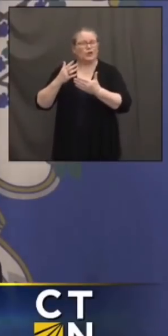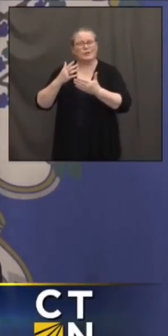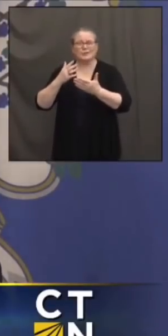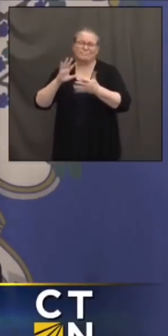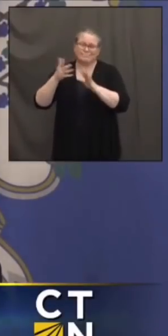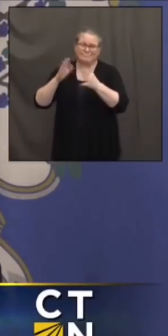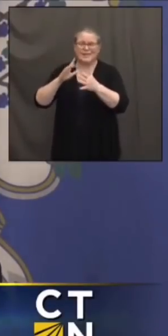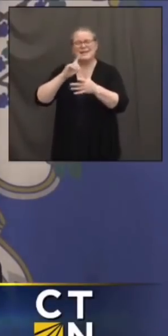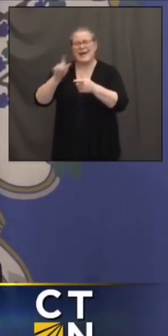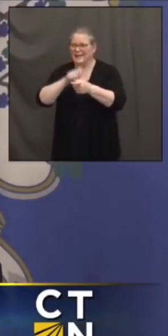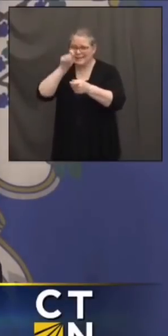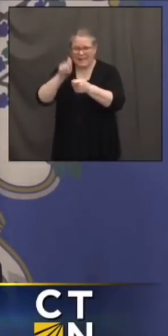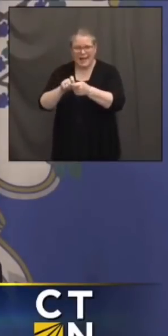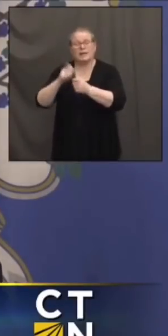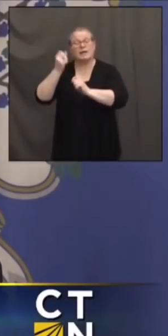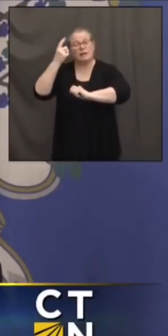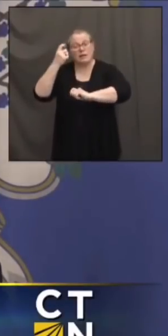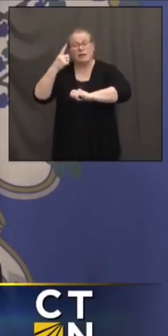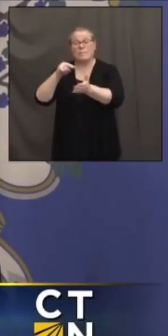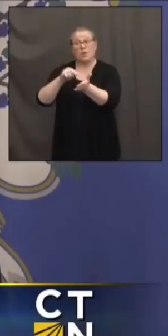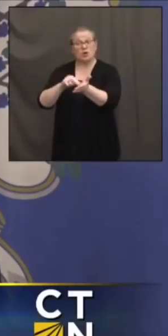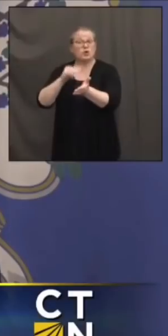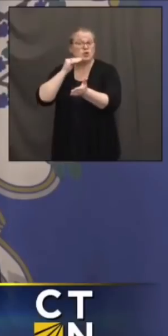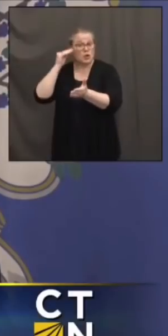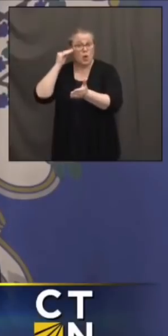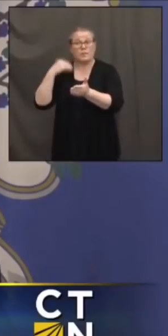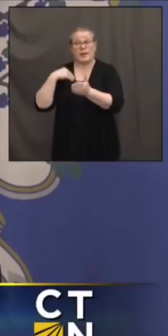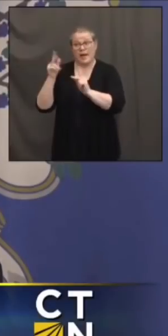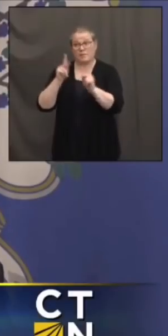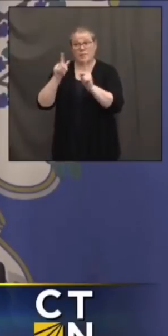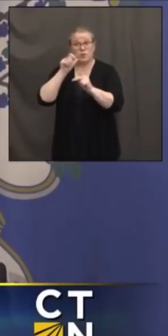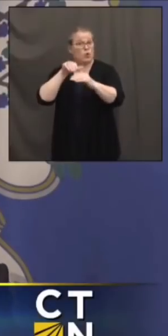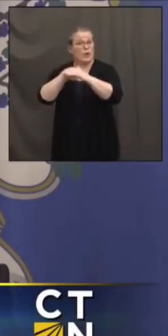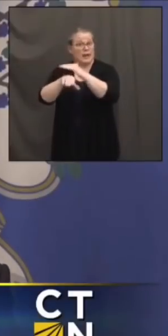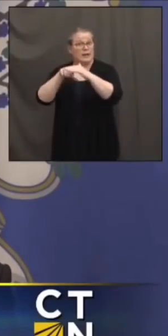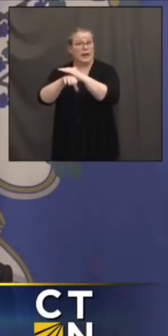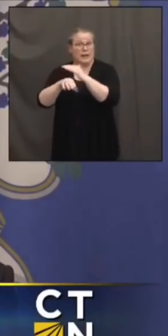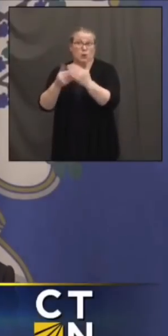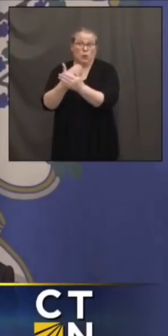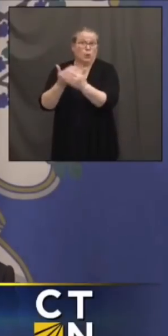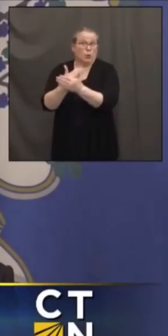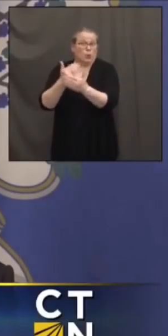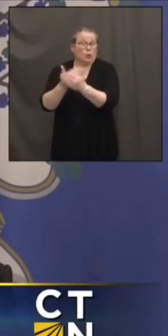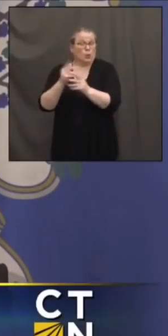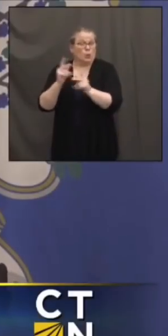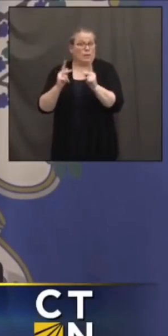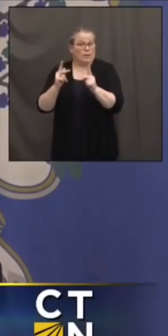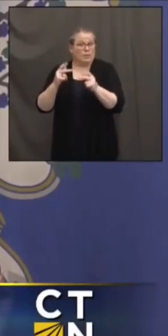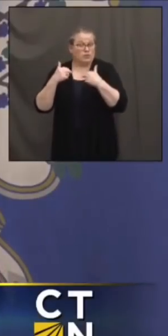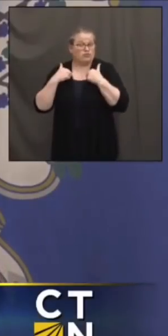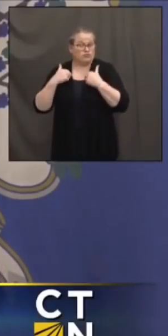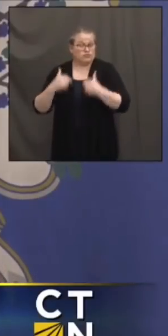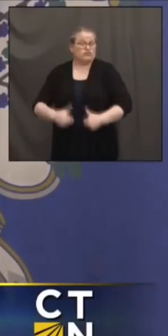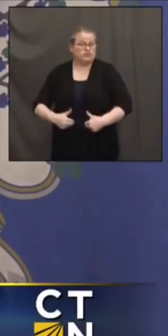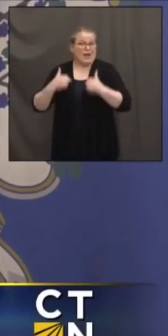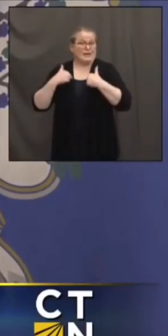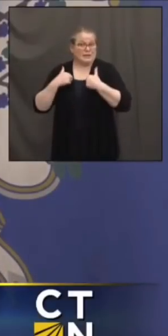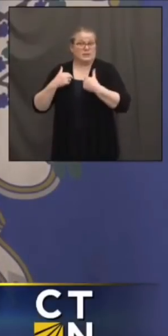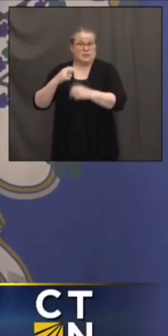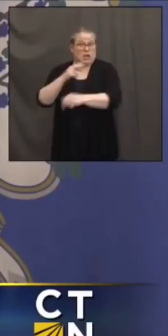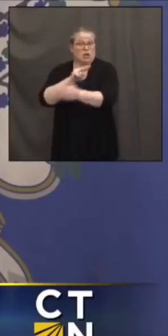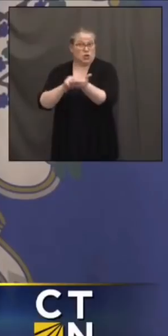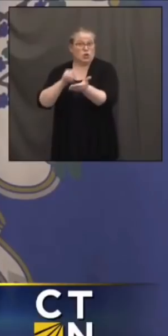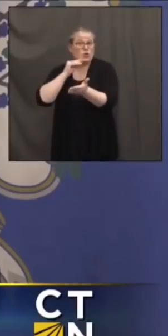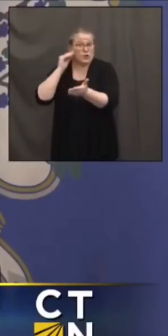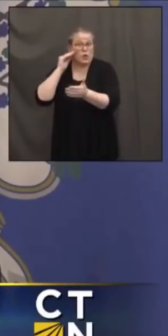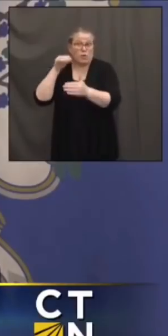in, every week and every month, and there's some new employees as well. So we've been thinking with the White House about how we make sure we go